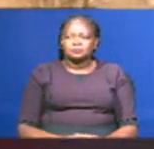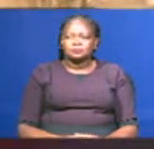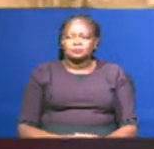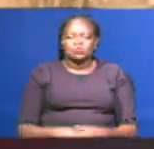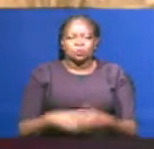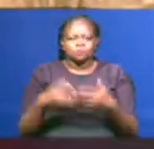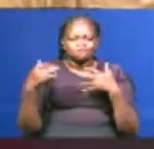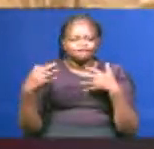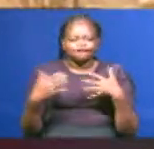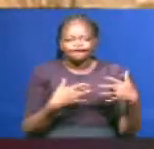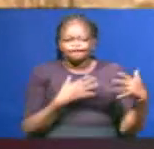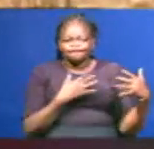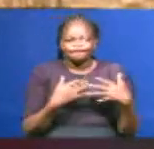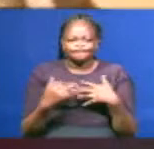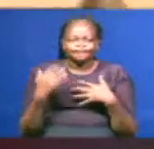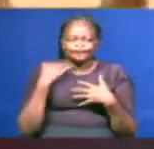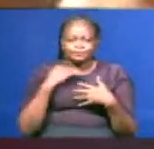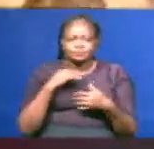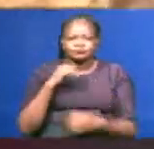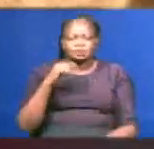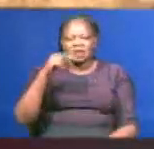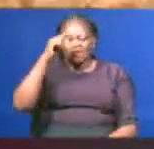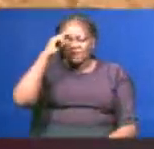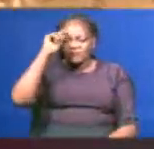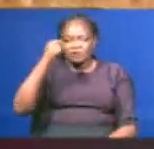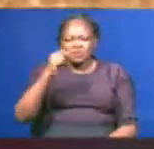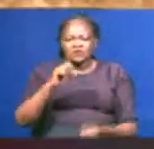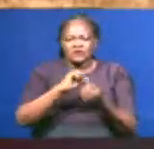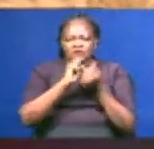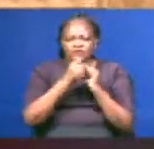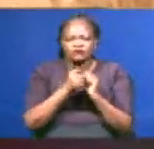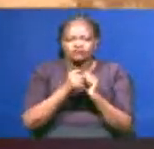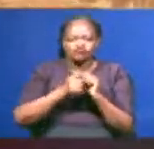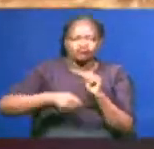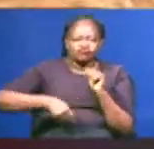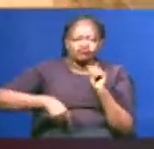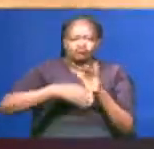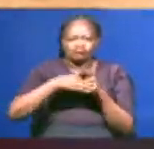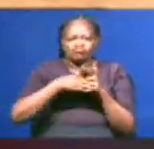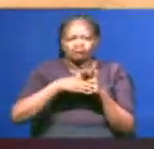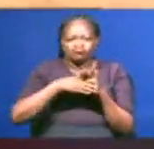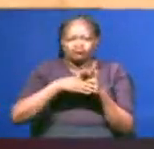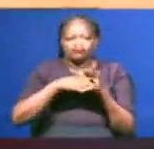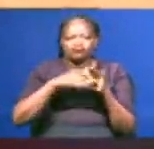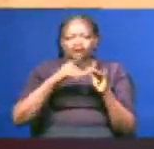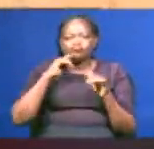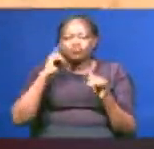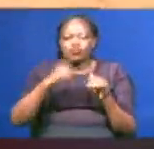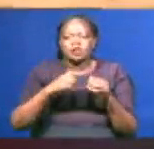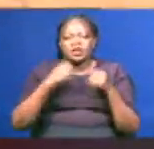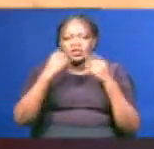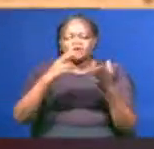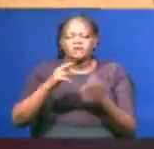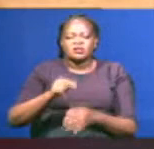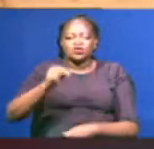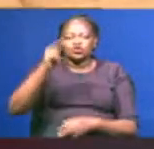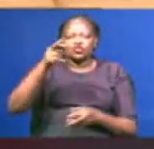Banditry. GOK reviews the vacate order issued in some parts of the North Rift region.